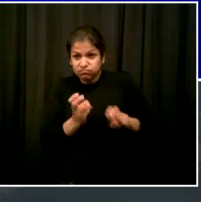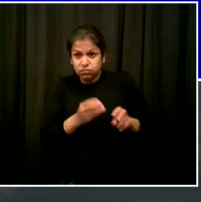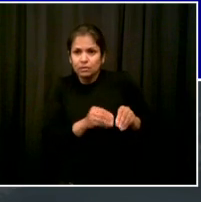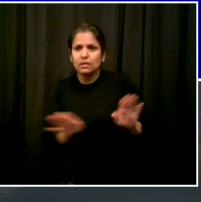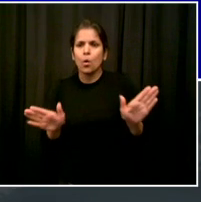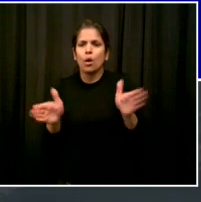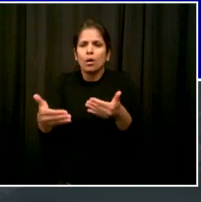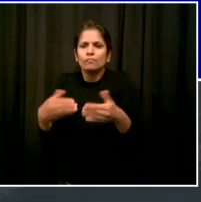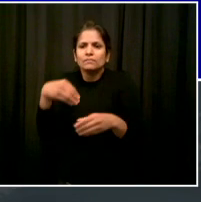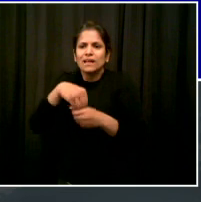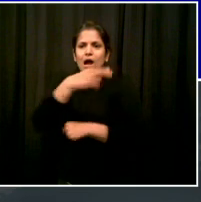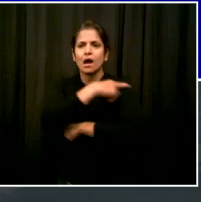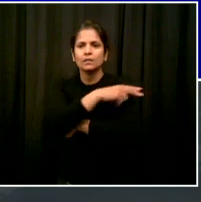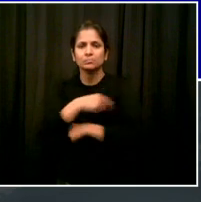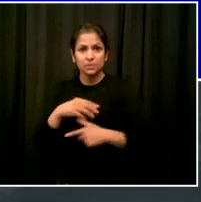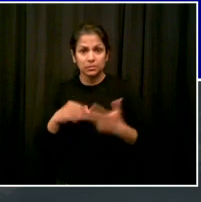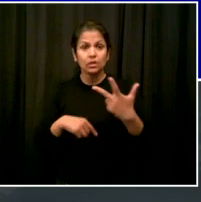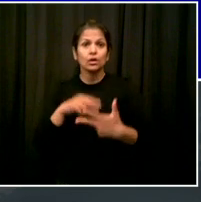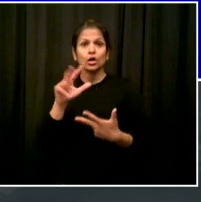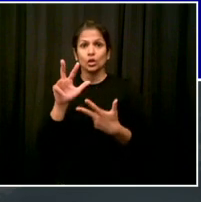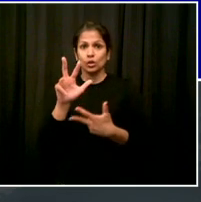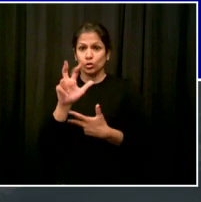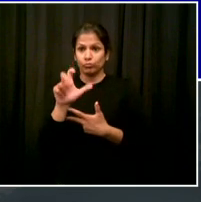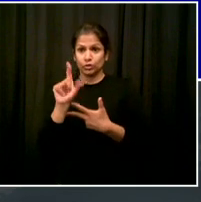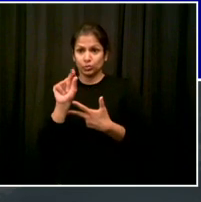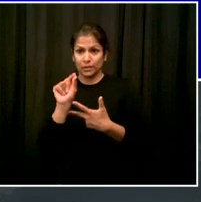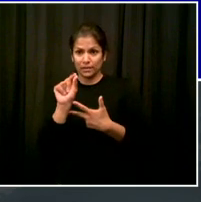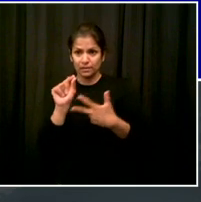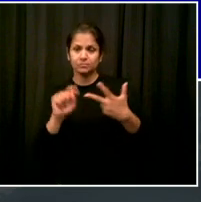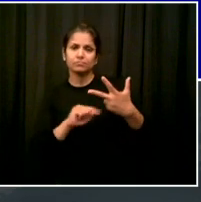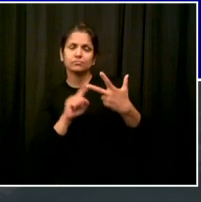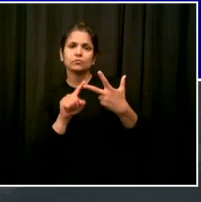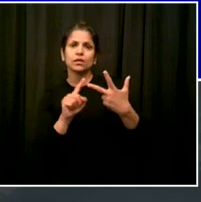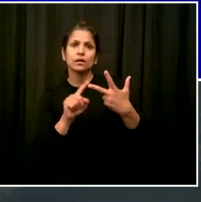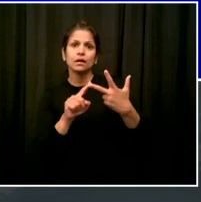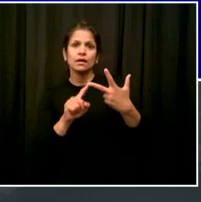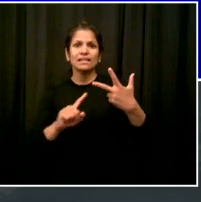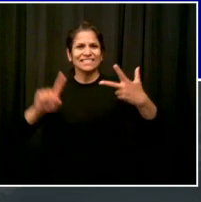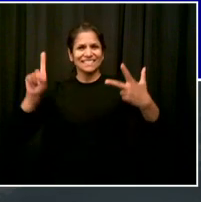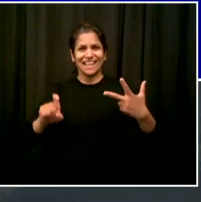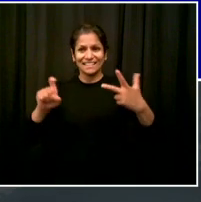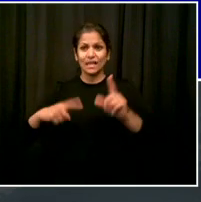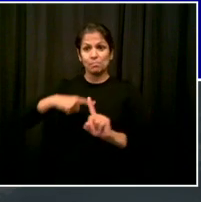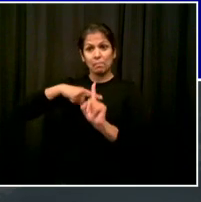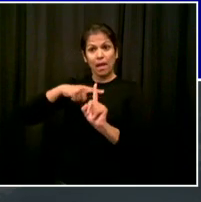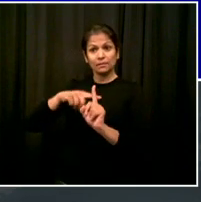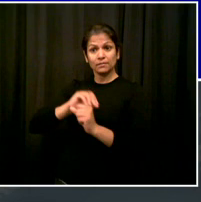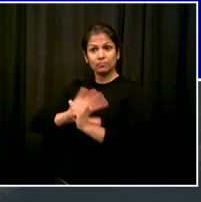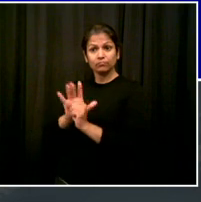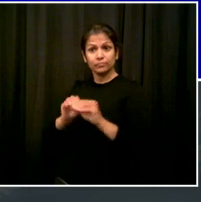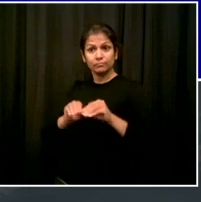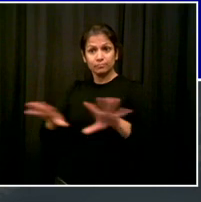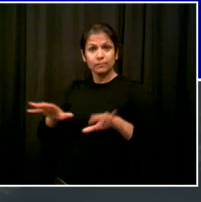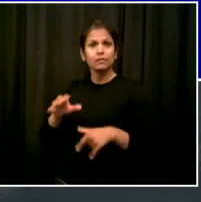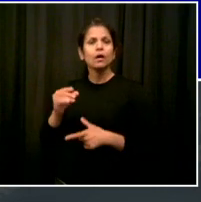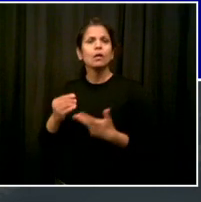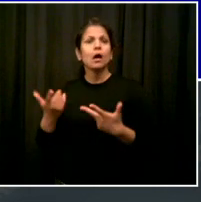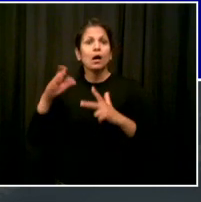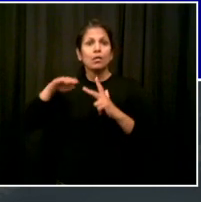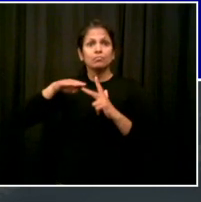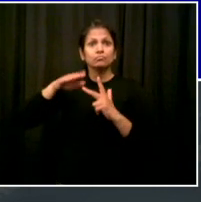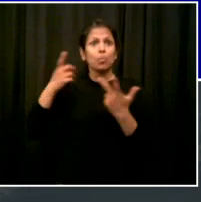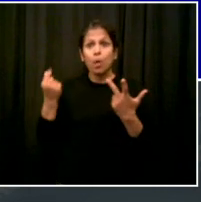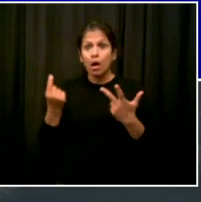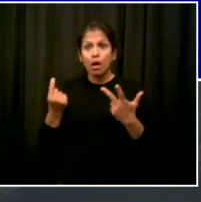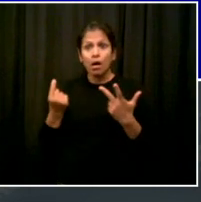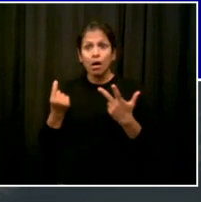320. And indicator number 3, percentage of people positive for COVID-19 citywide, threshold of 15%. Today's report, once again,